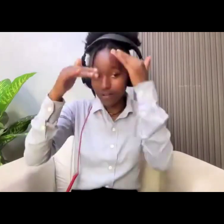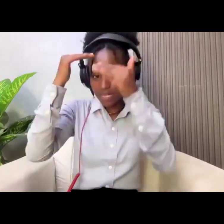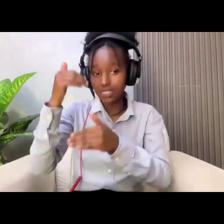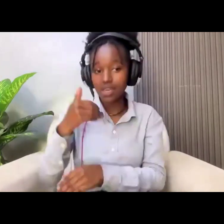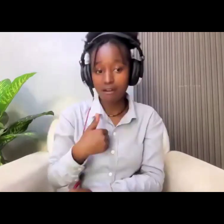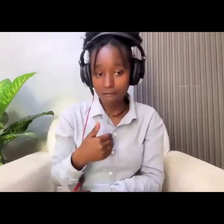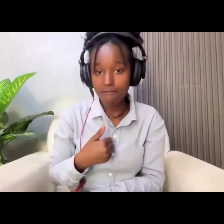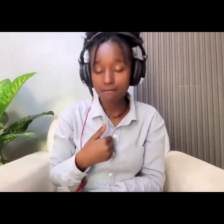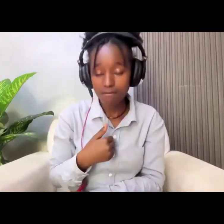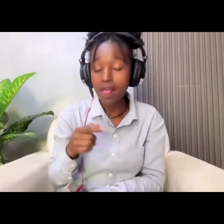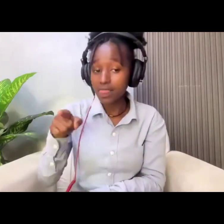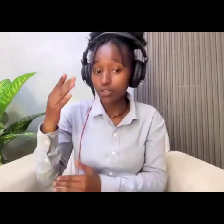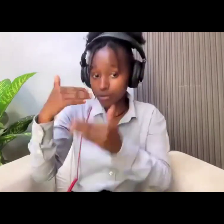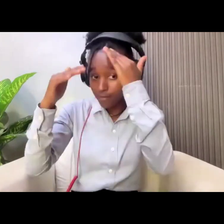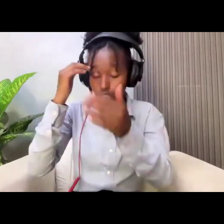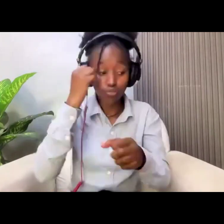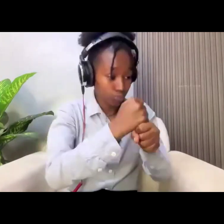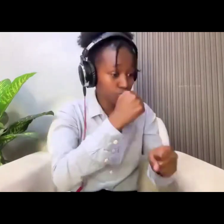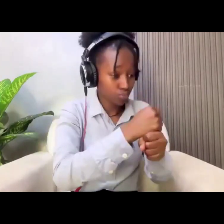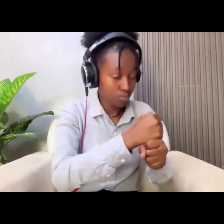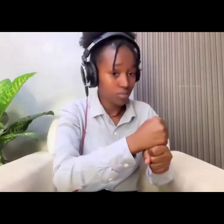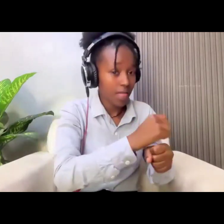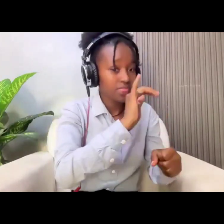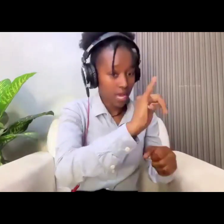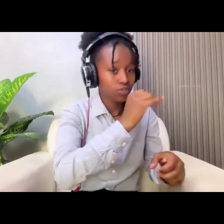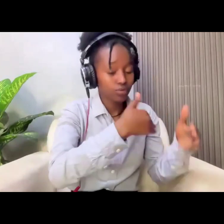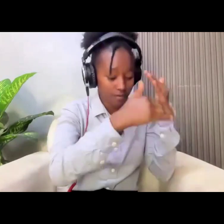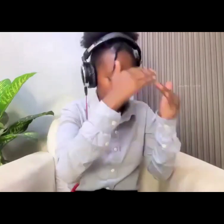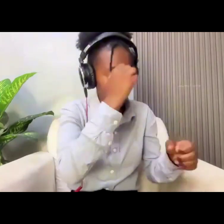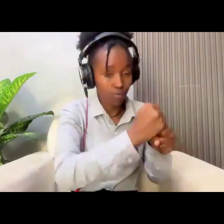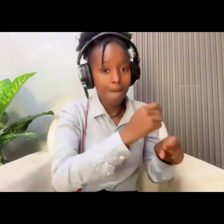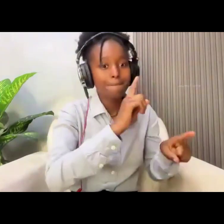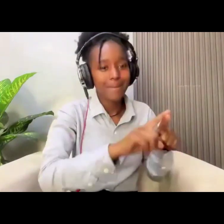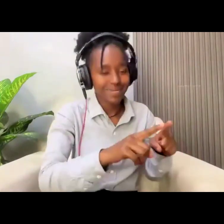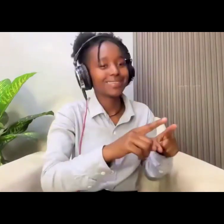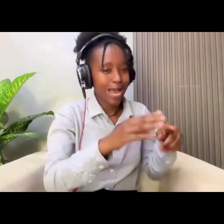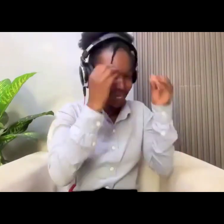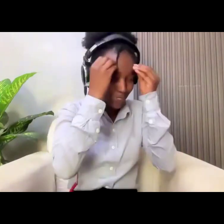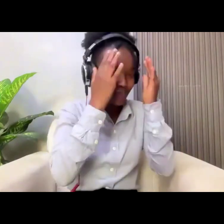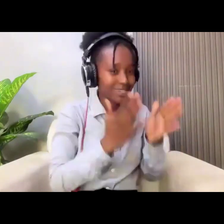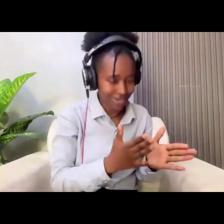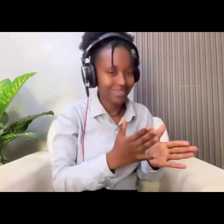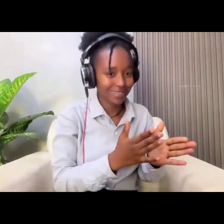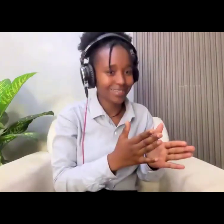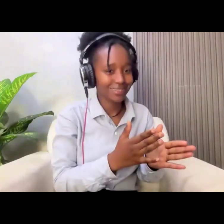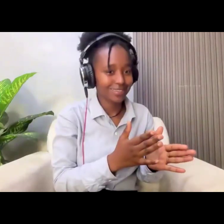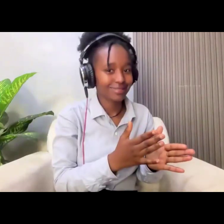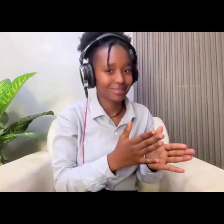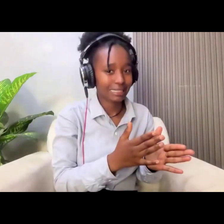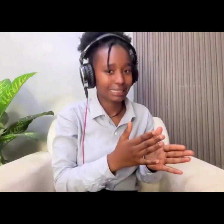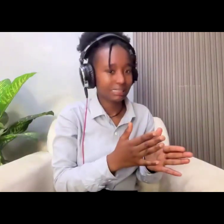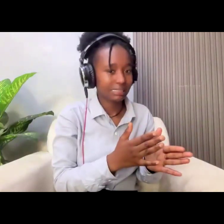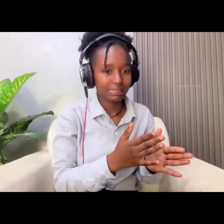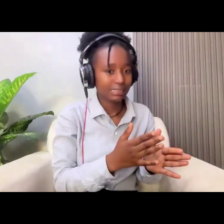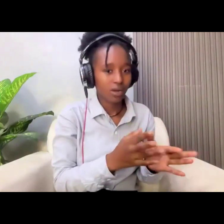they actually do. They actually do have the accommodations. It's not that the students do not want to inform